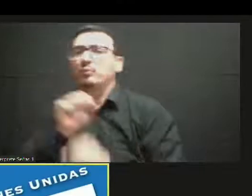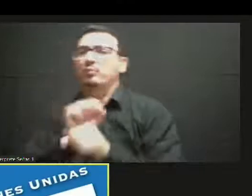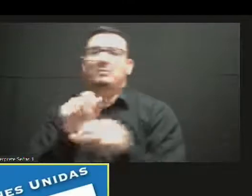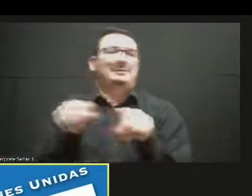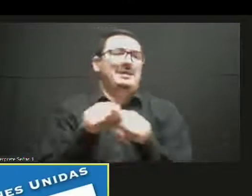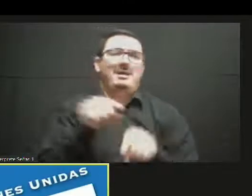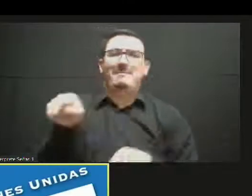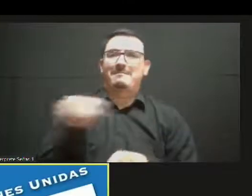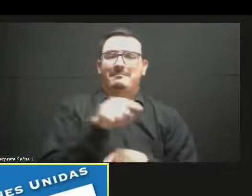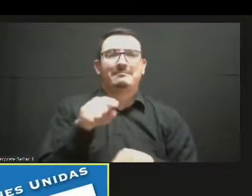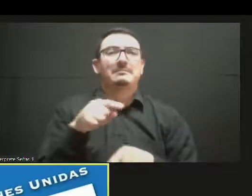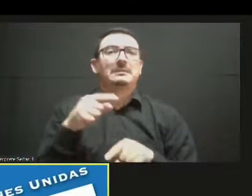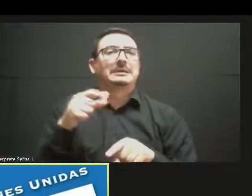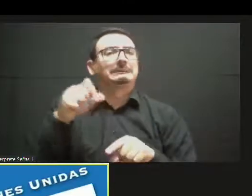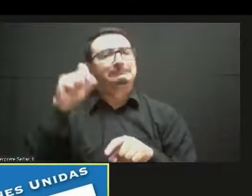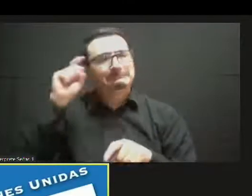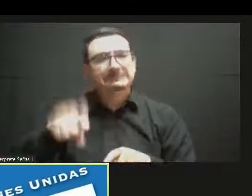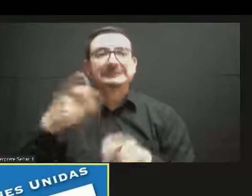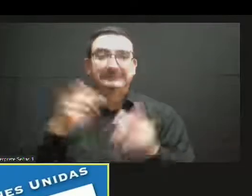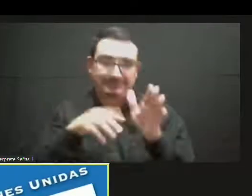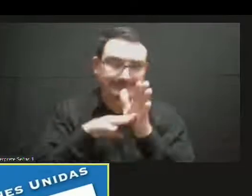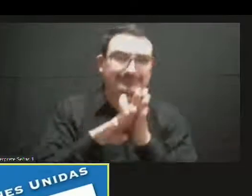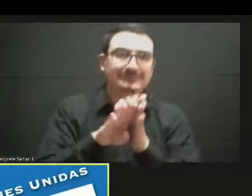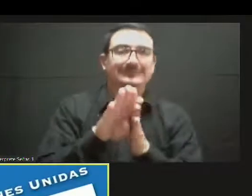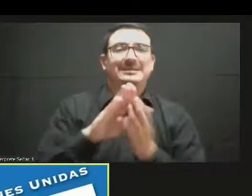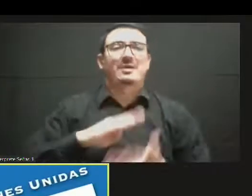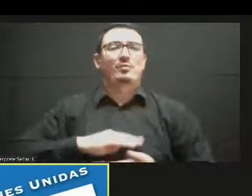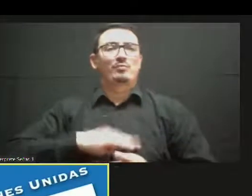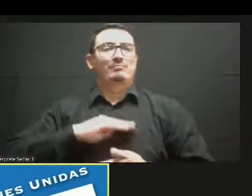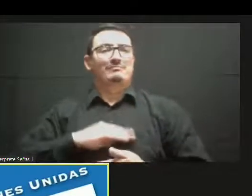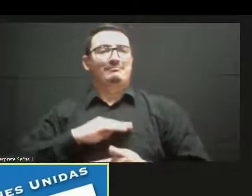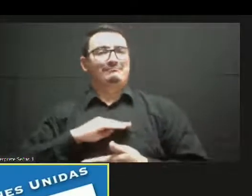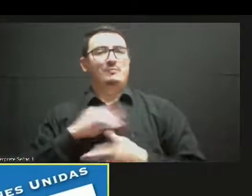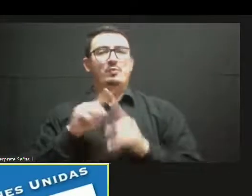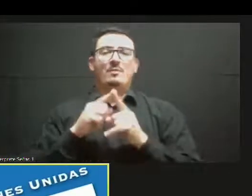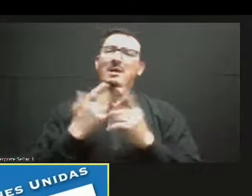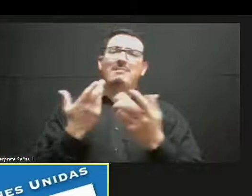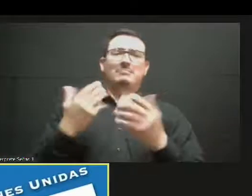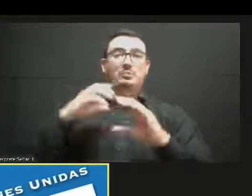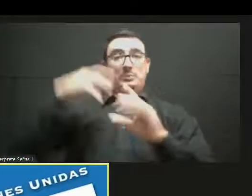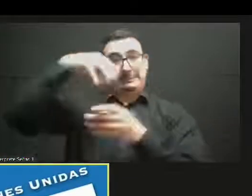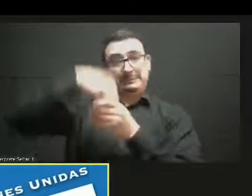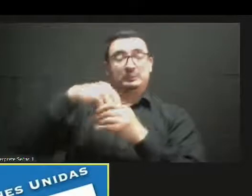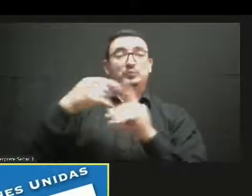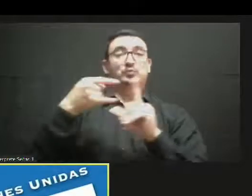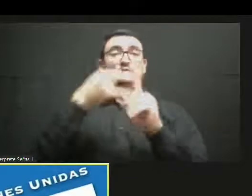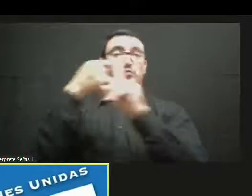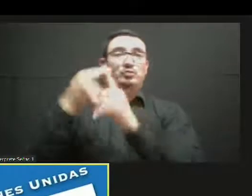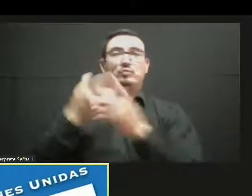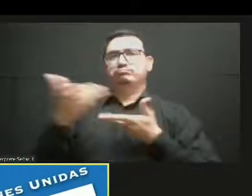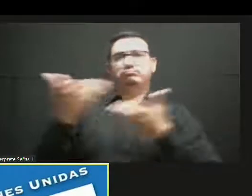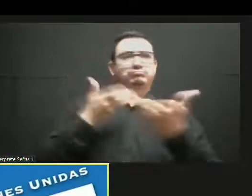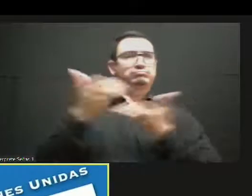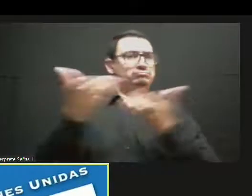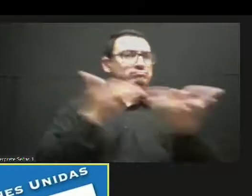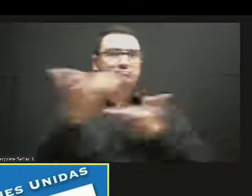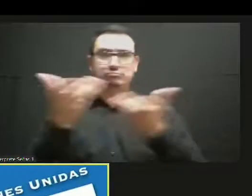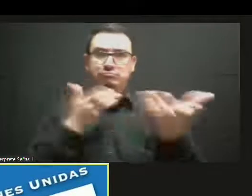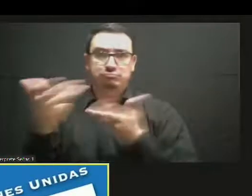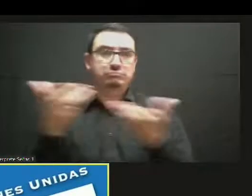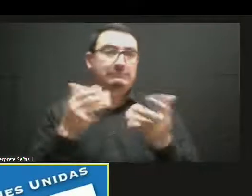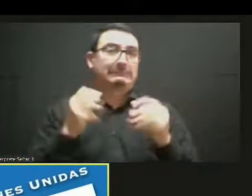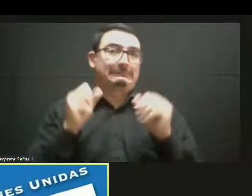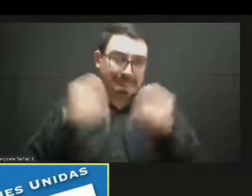the extent labor mobility could be included in future agreements, and foreign workers will be allowed to work